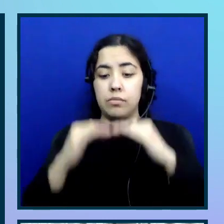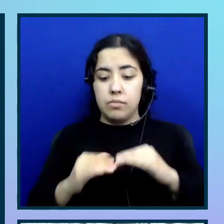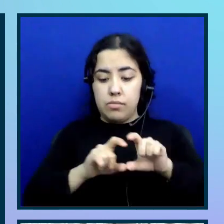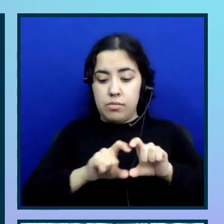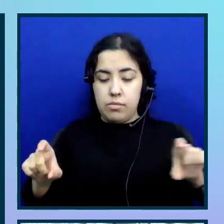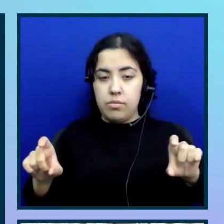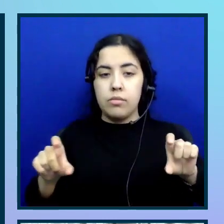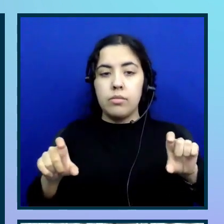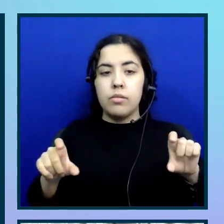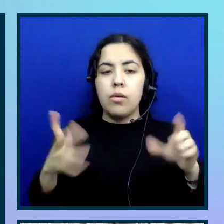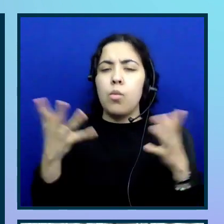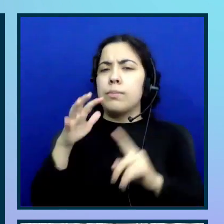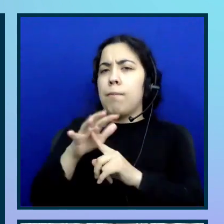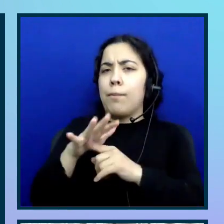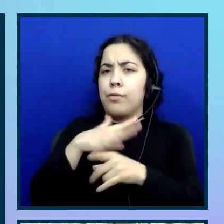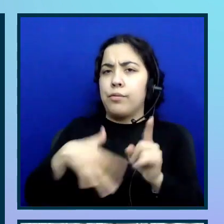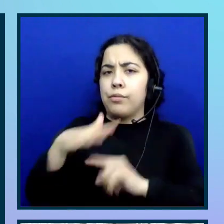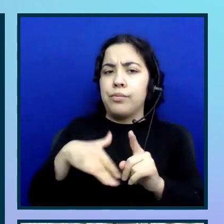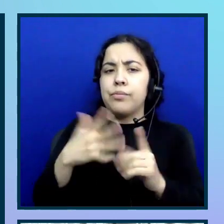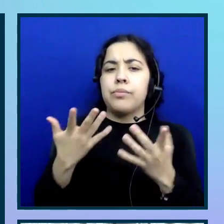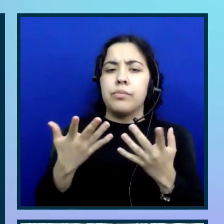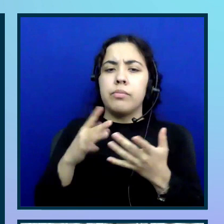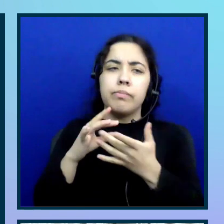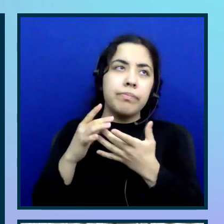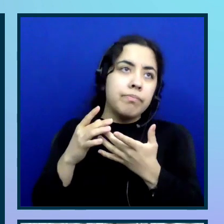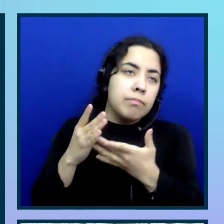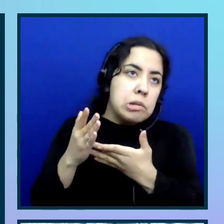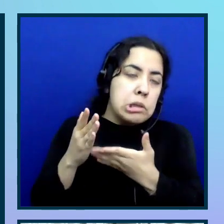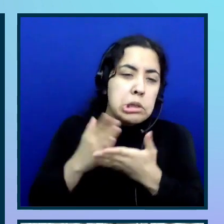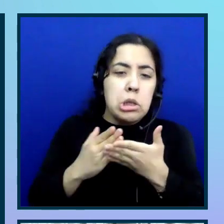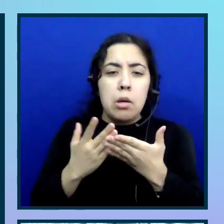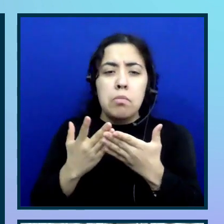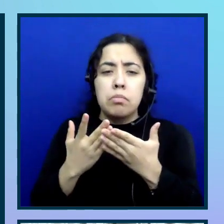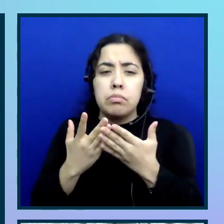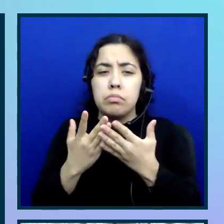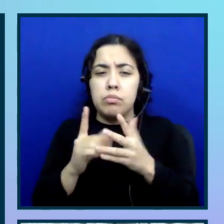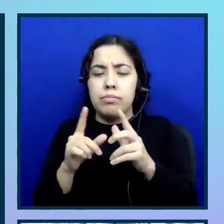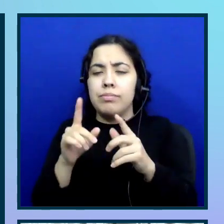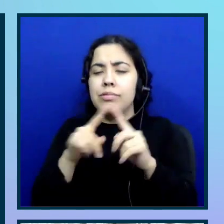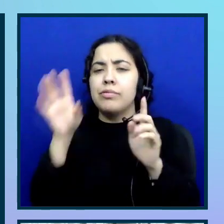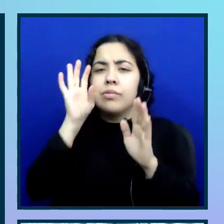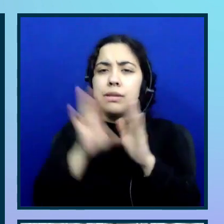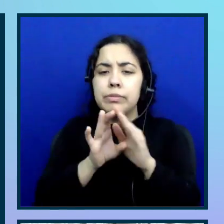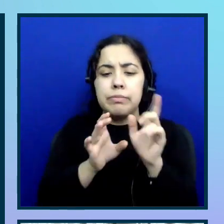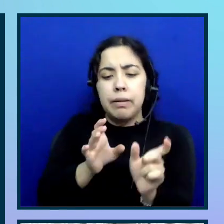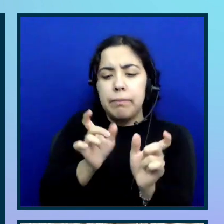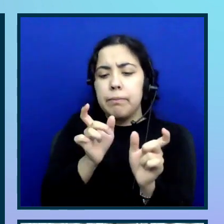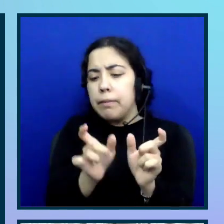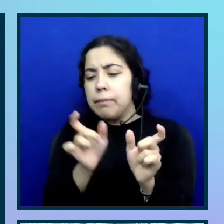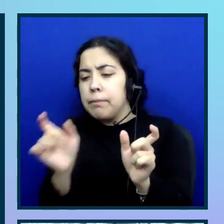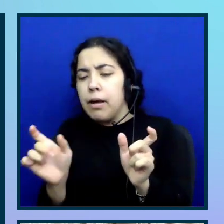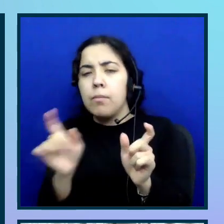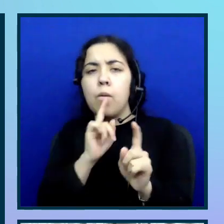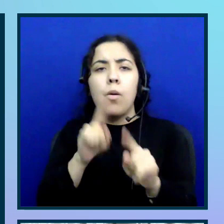section talking about what's popular with some card of different images of the items that you can order,